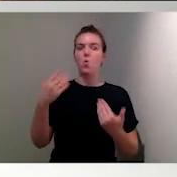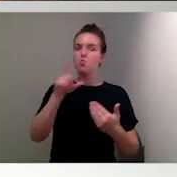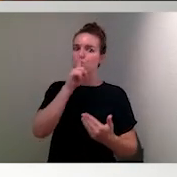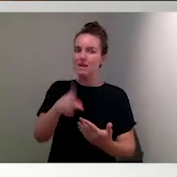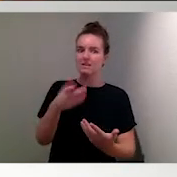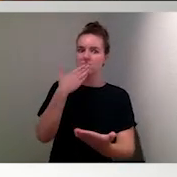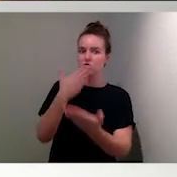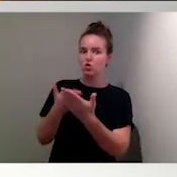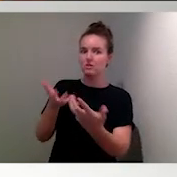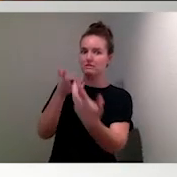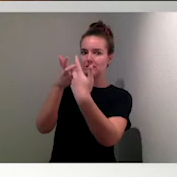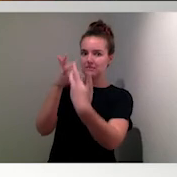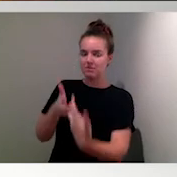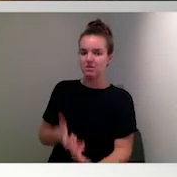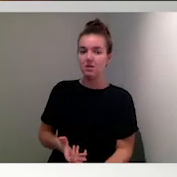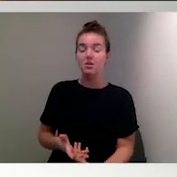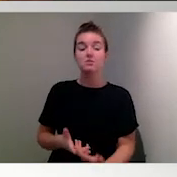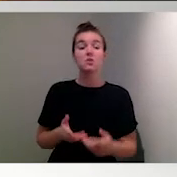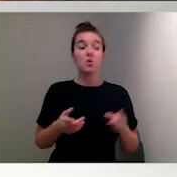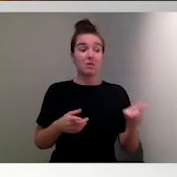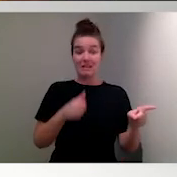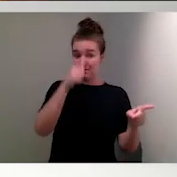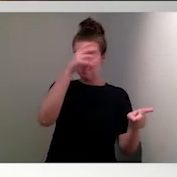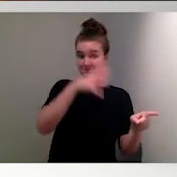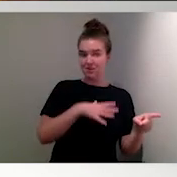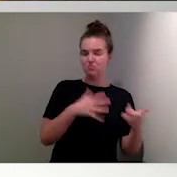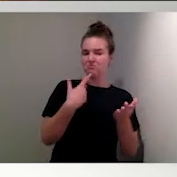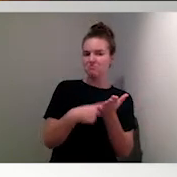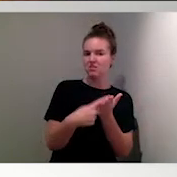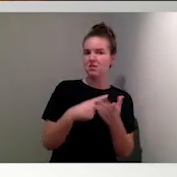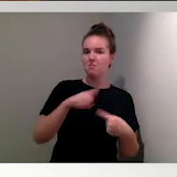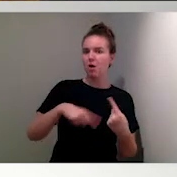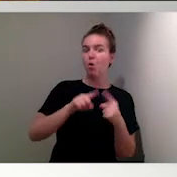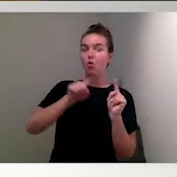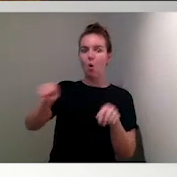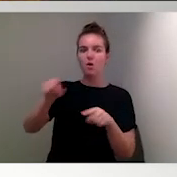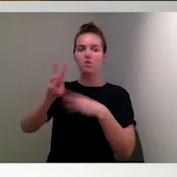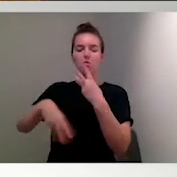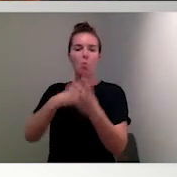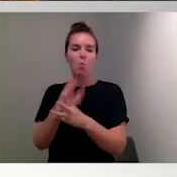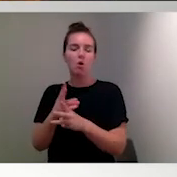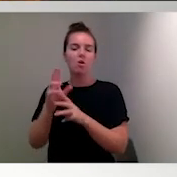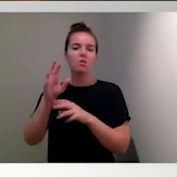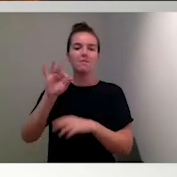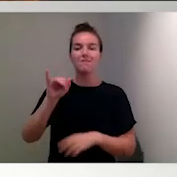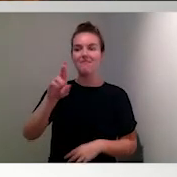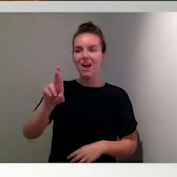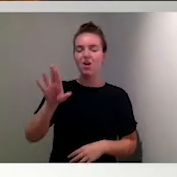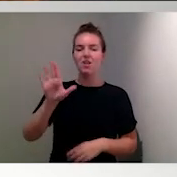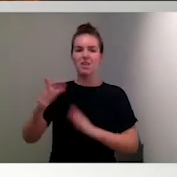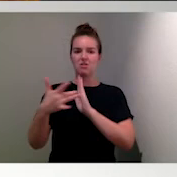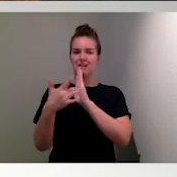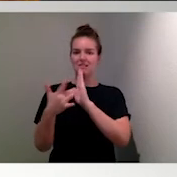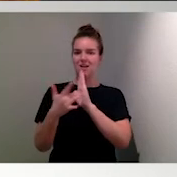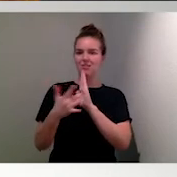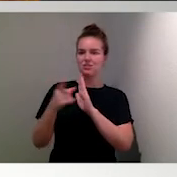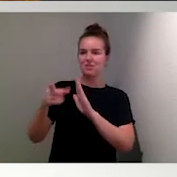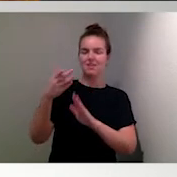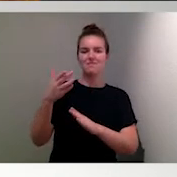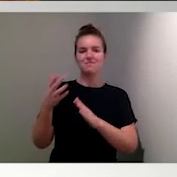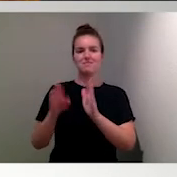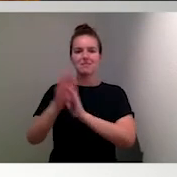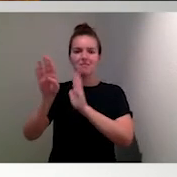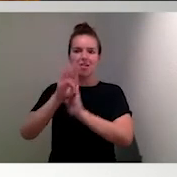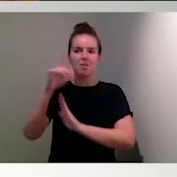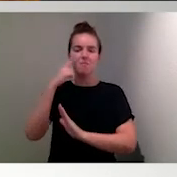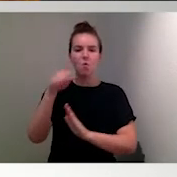and how accessible it is, and the technology that they've developed to accommodate those with disabilities, not just for